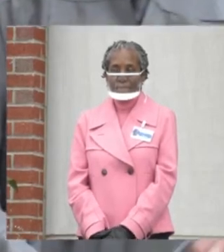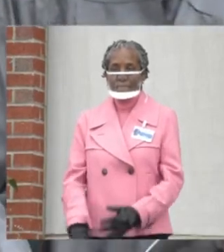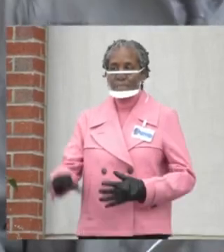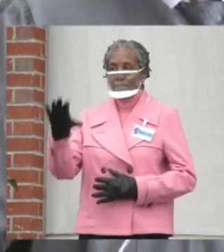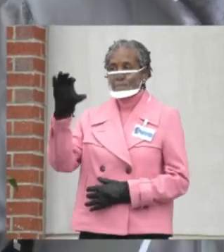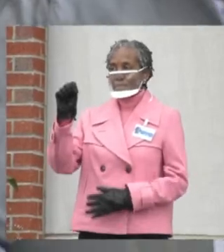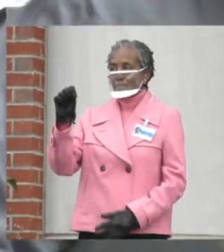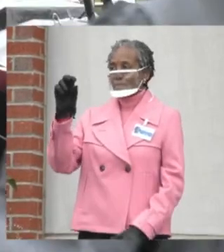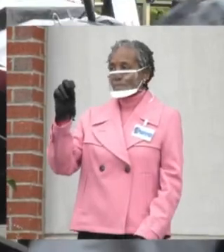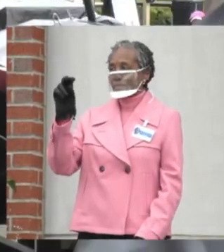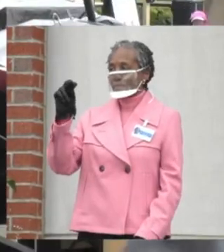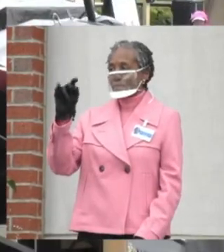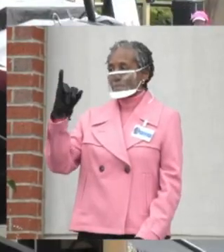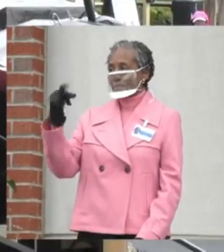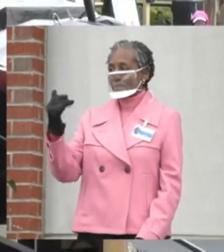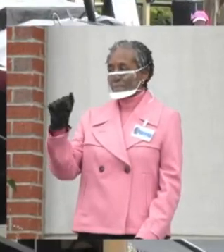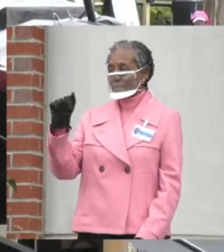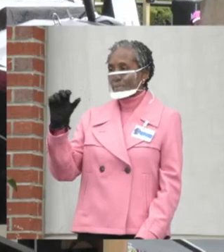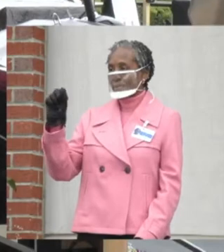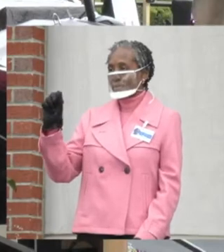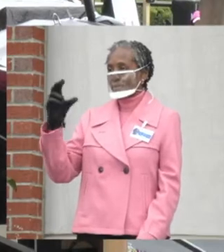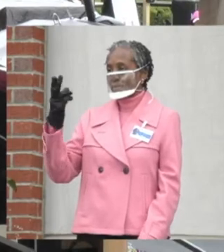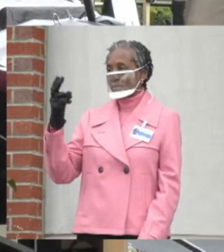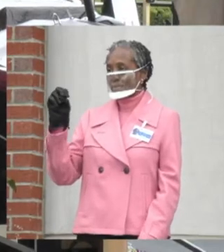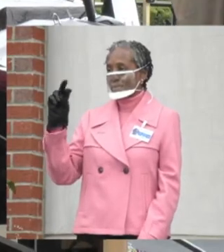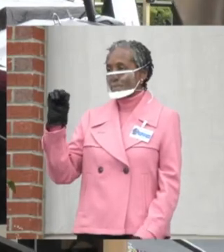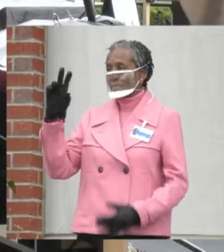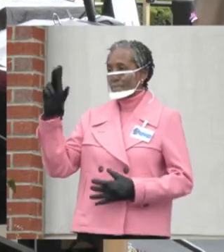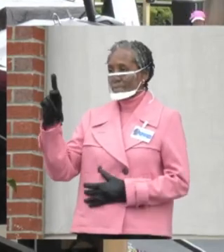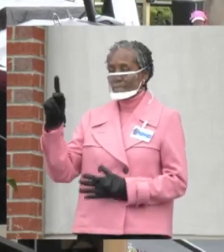Sonia Schenk, Welding Technology.